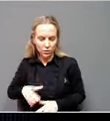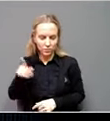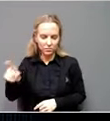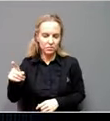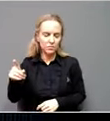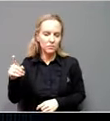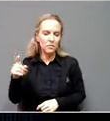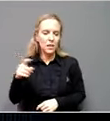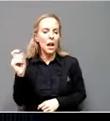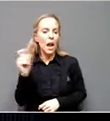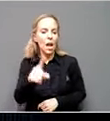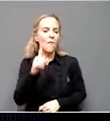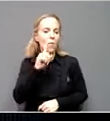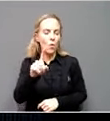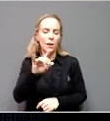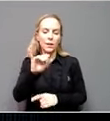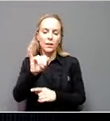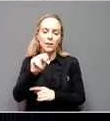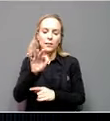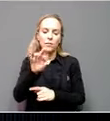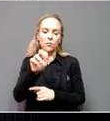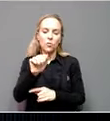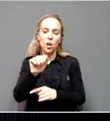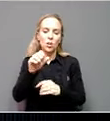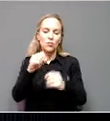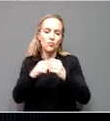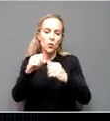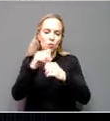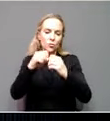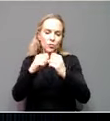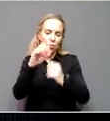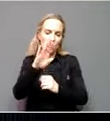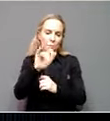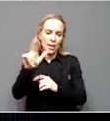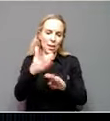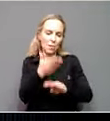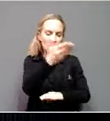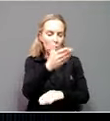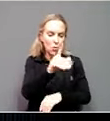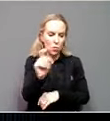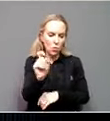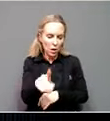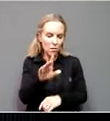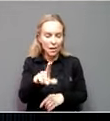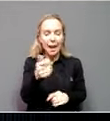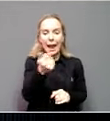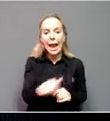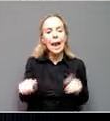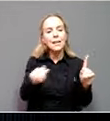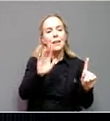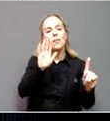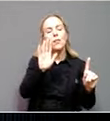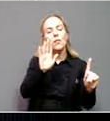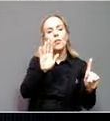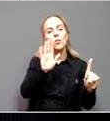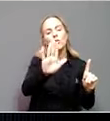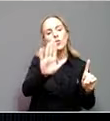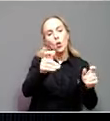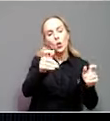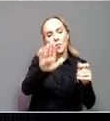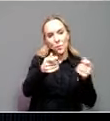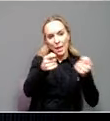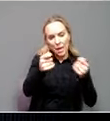bill question for you. I'm wondering if you have any updates regarding your administration's key priorities, aside from the big